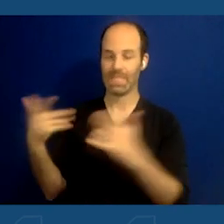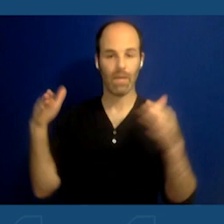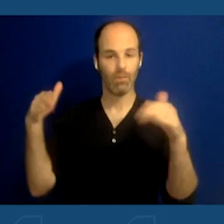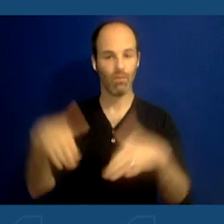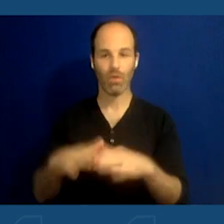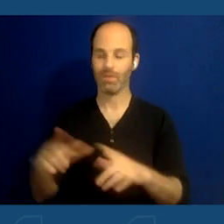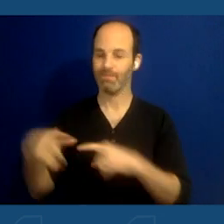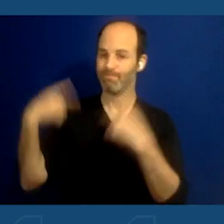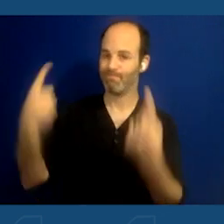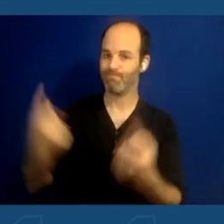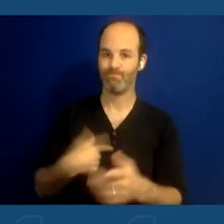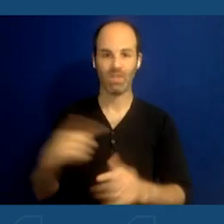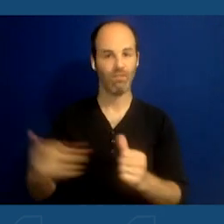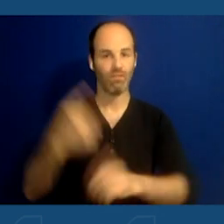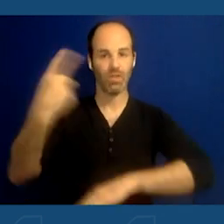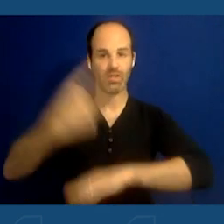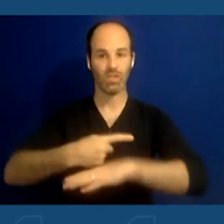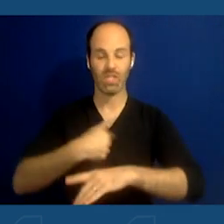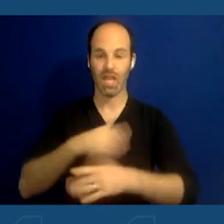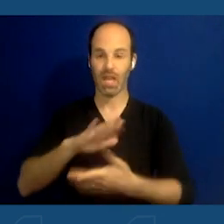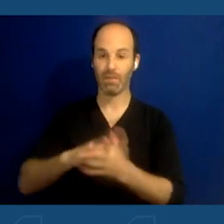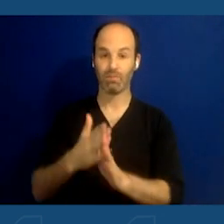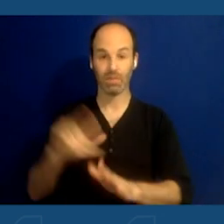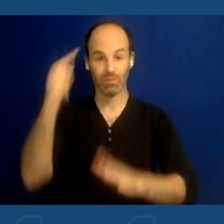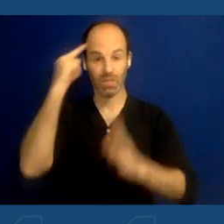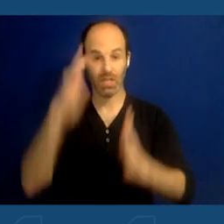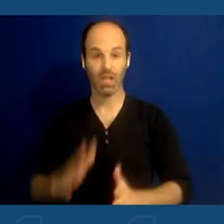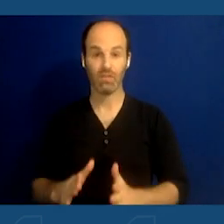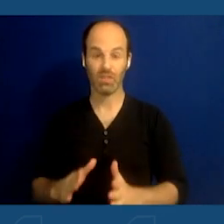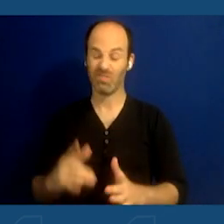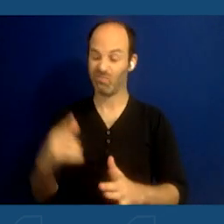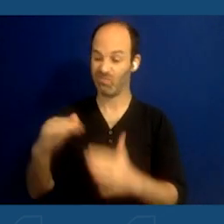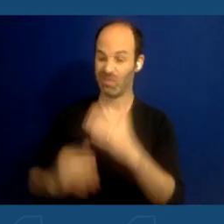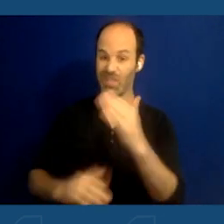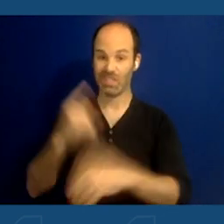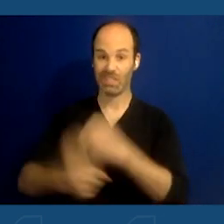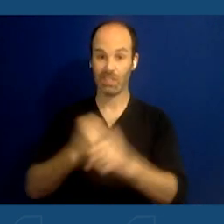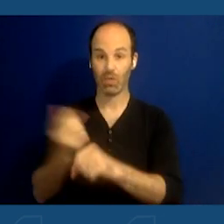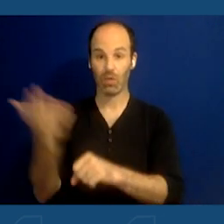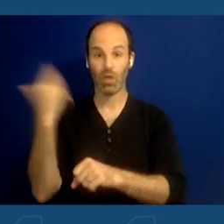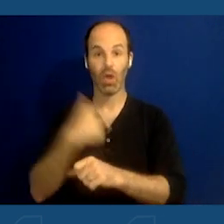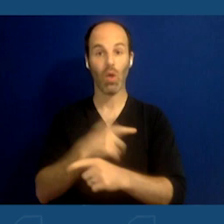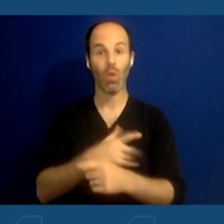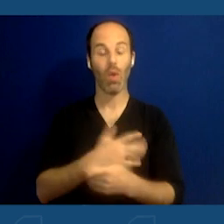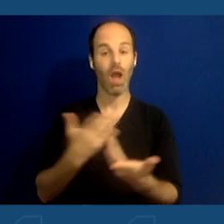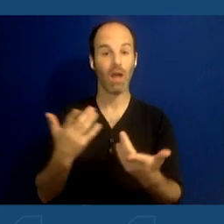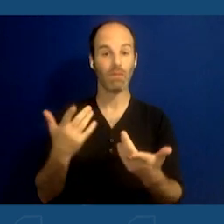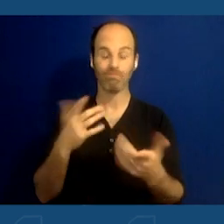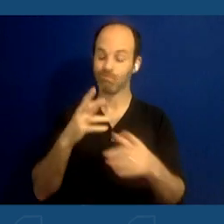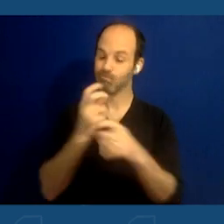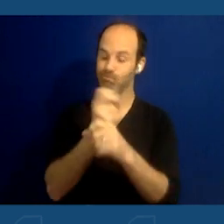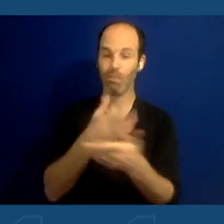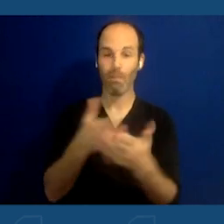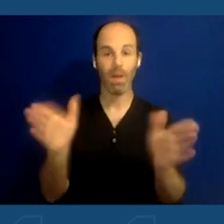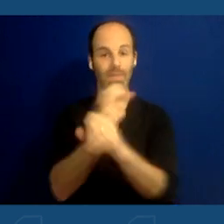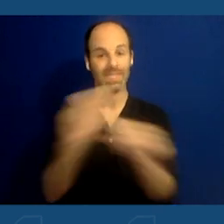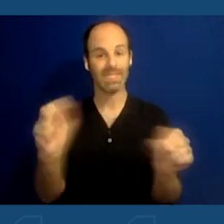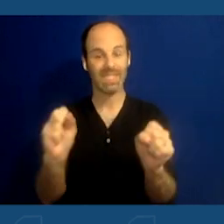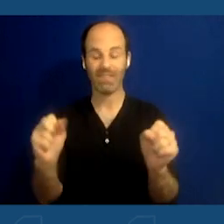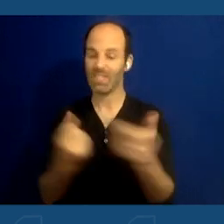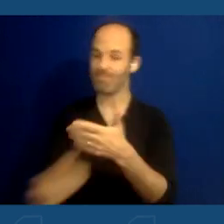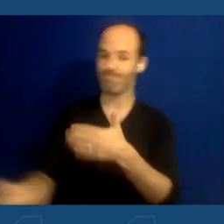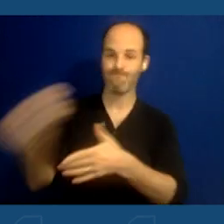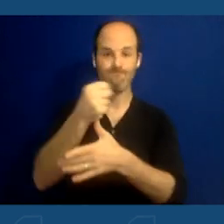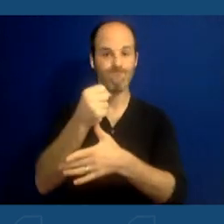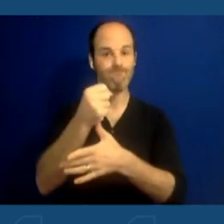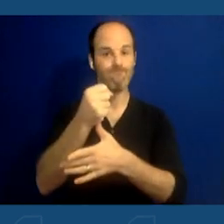one, a little less than a year ago. I said public safety is my #1 concern, and that has been our